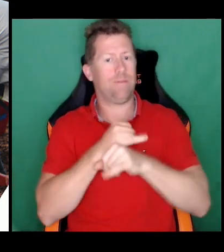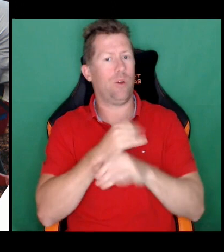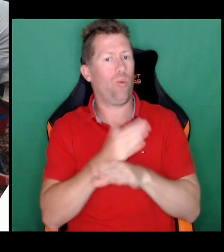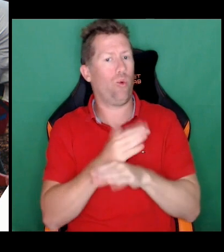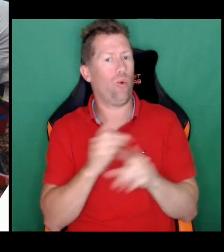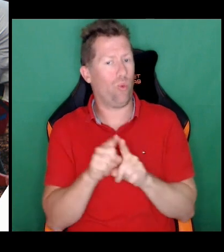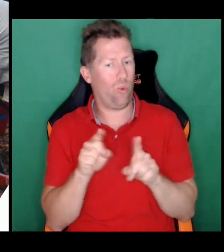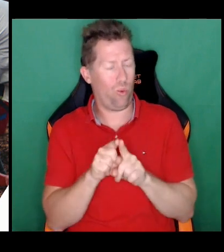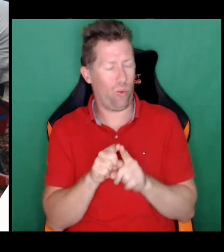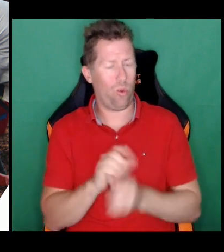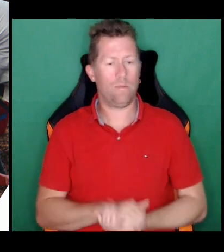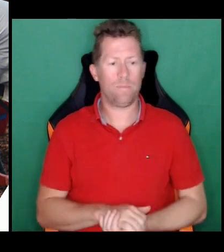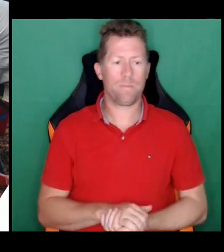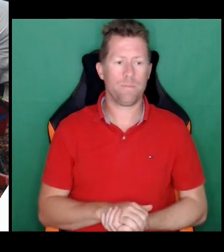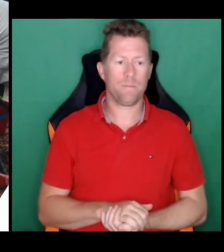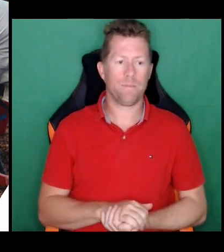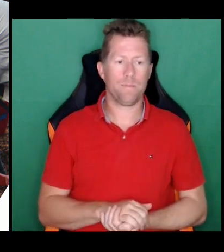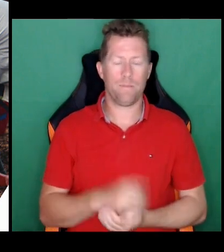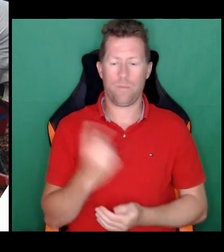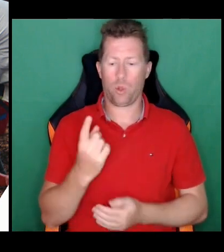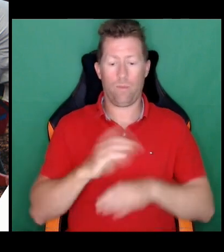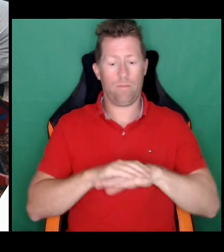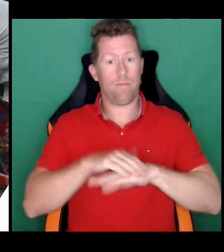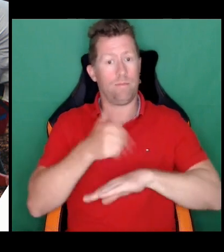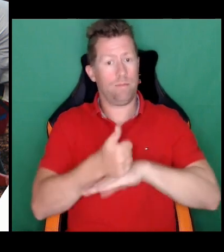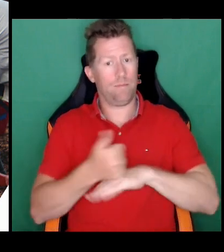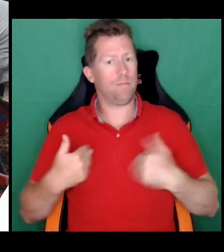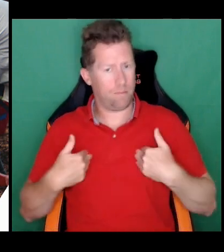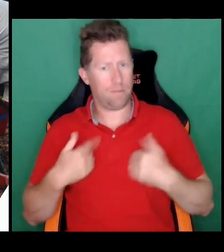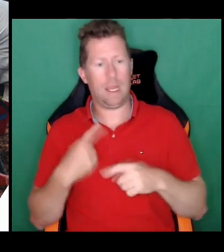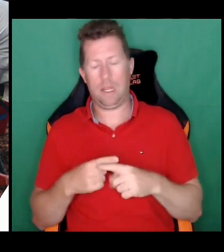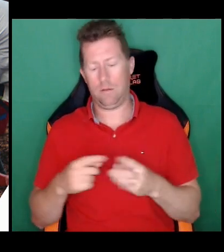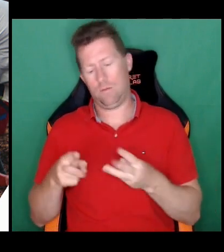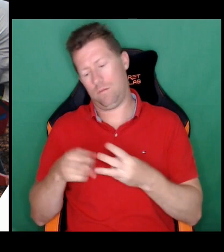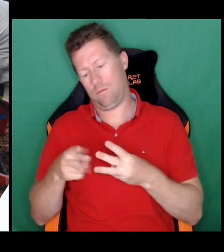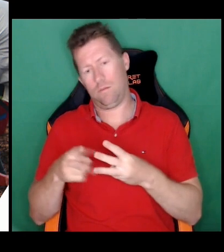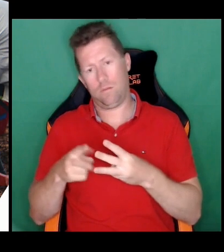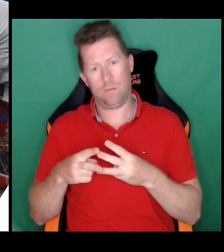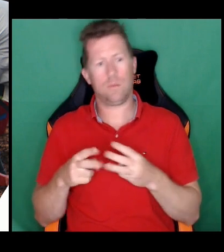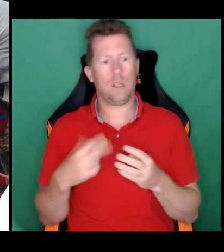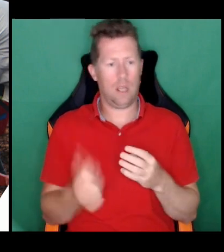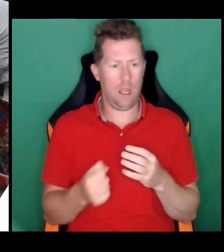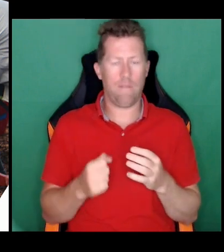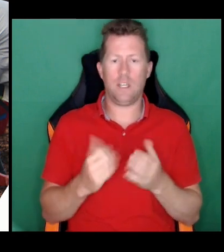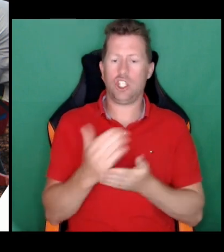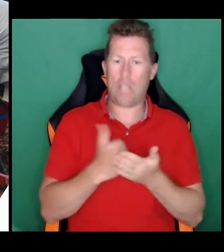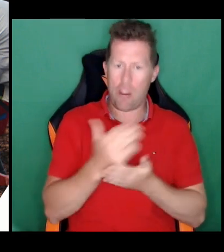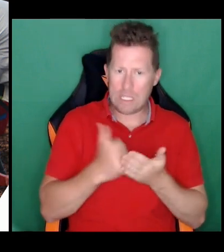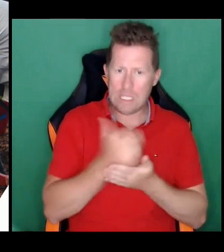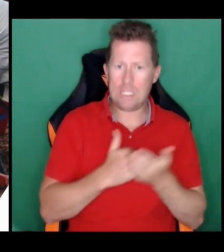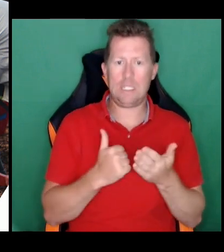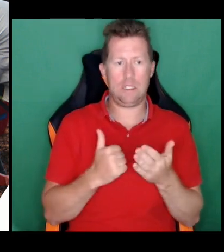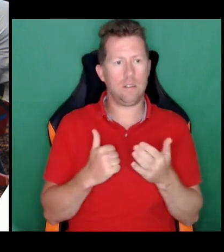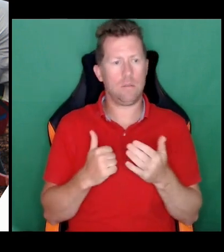well. The founders, myself and two others, are all from charity and NGO background, so it's very much in our